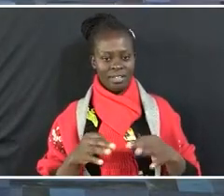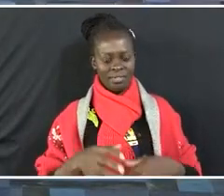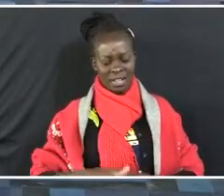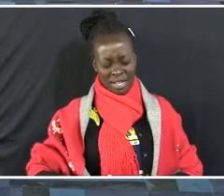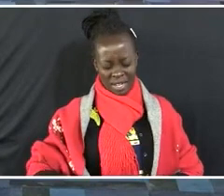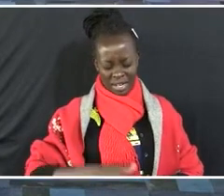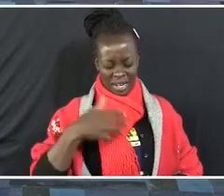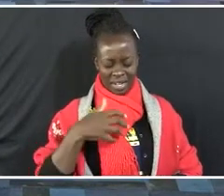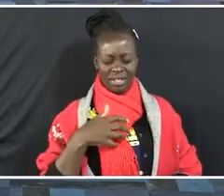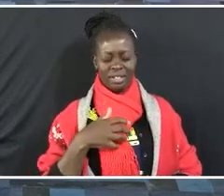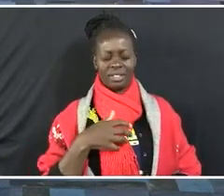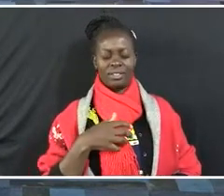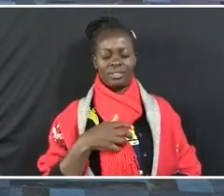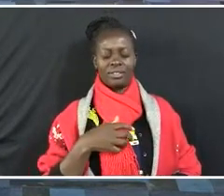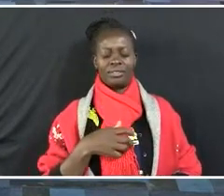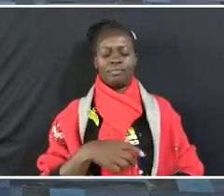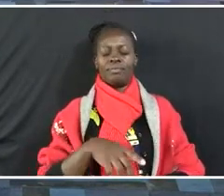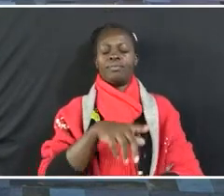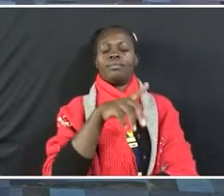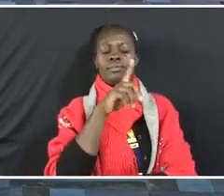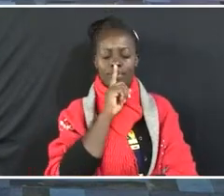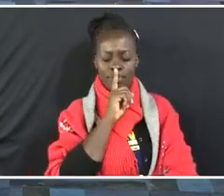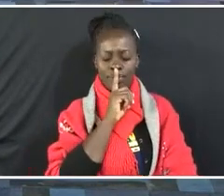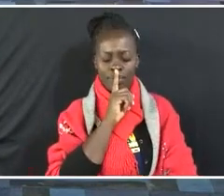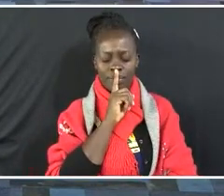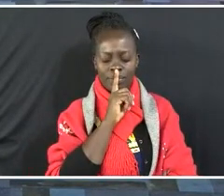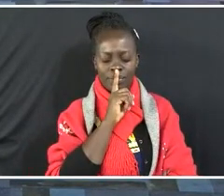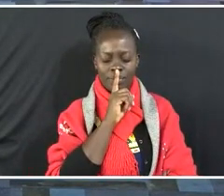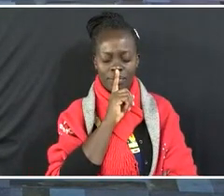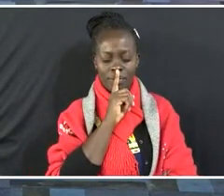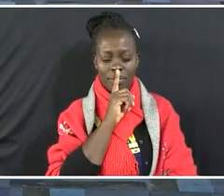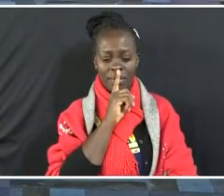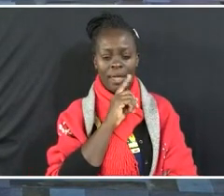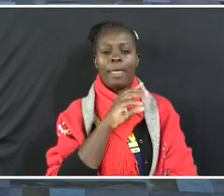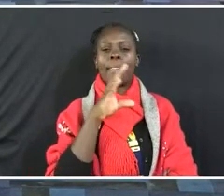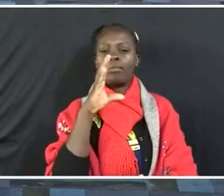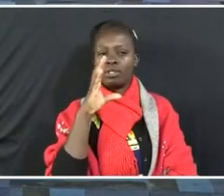to parents' corner. And complain in parents' corner.